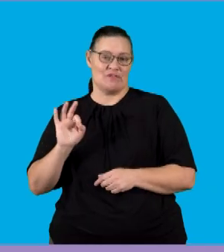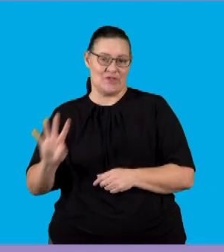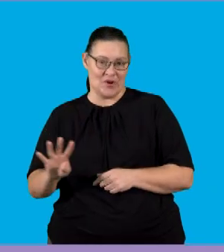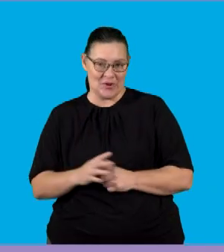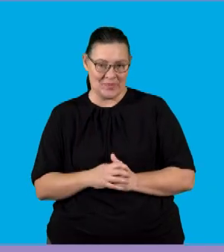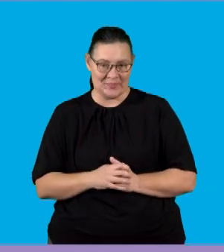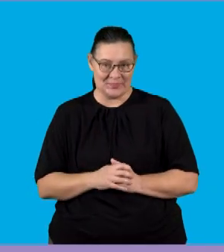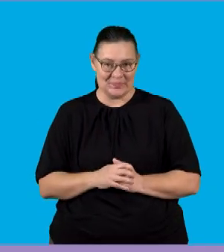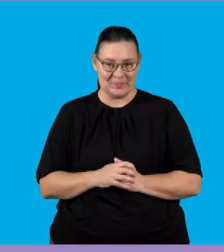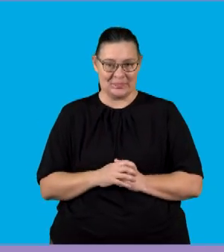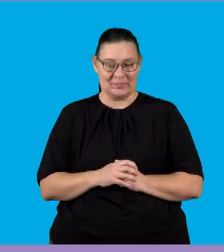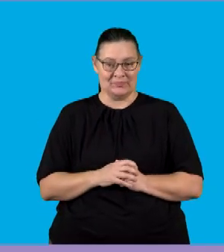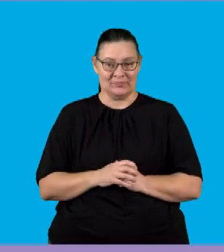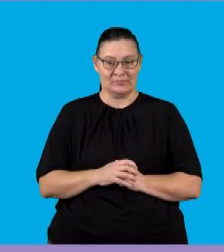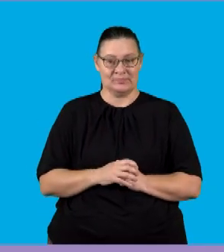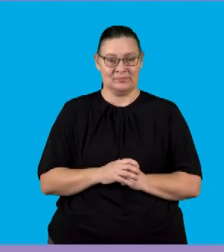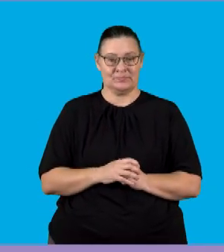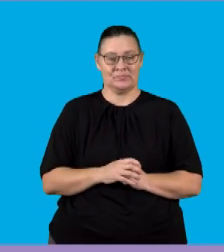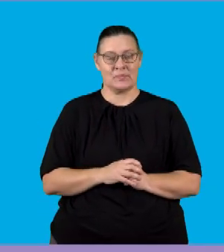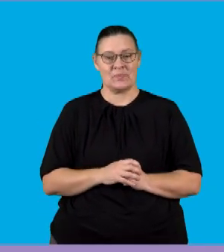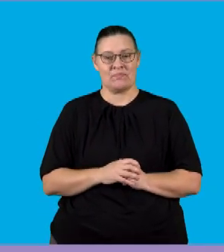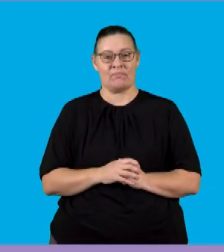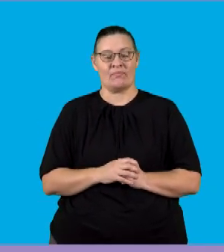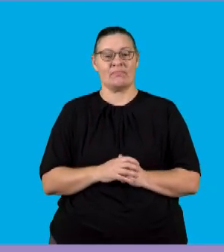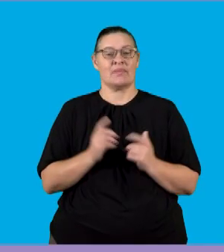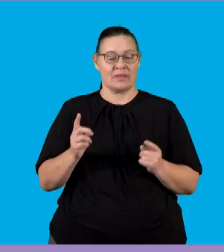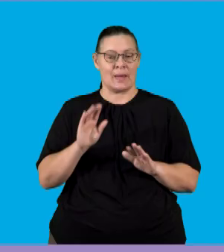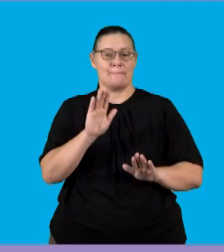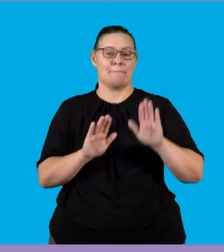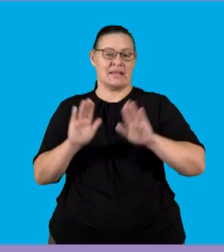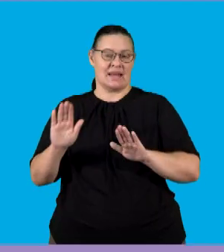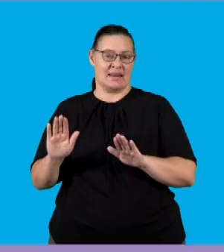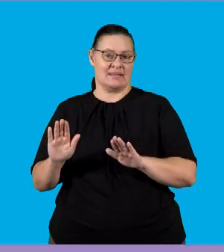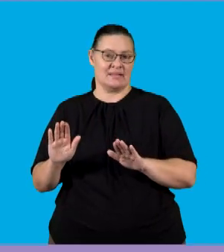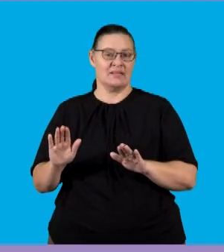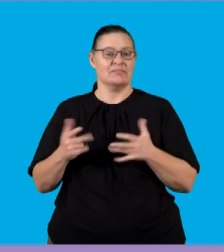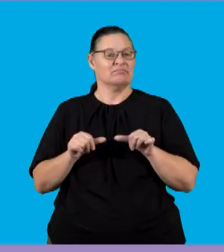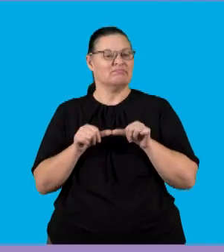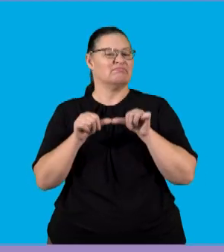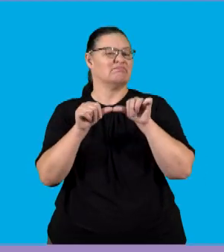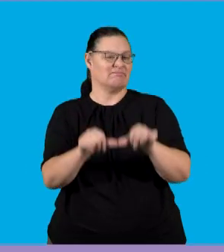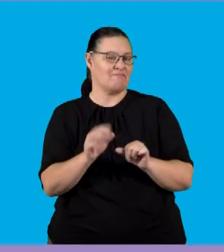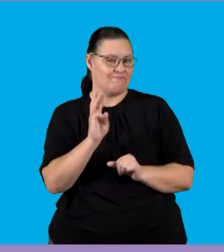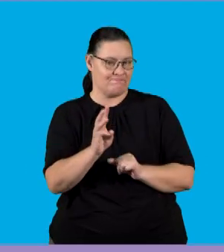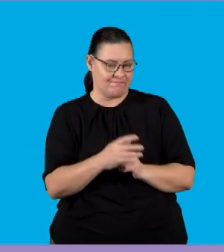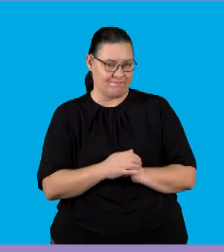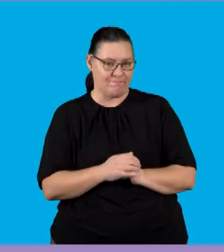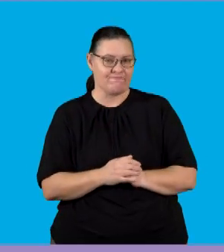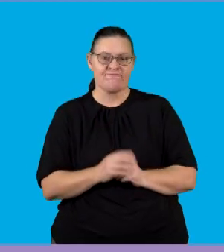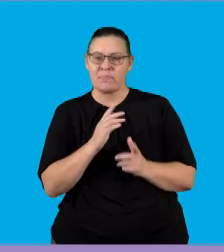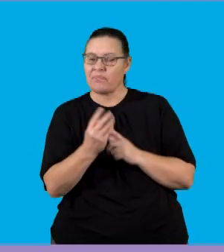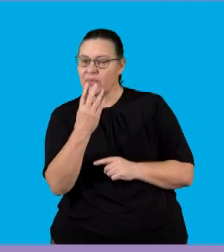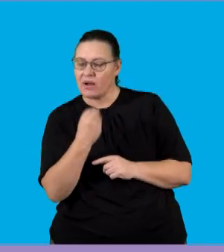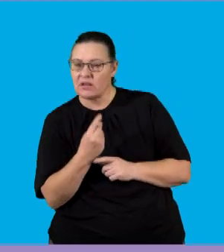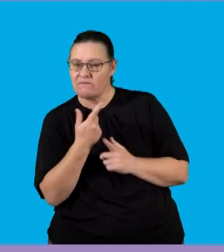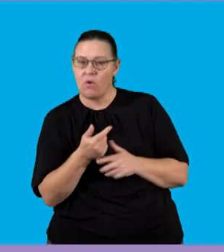and of course 34. And that pattern would definitely continue, but at this moment we have only been